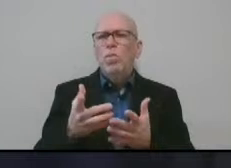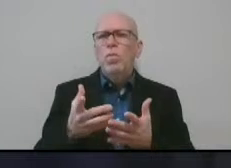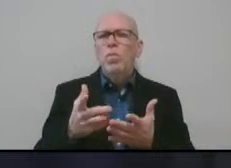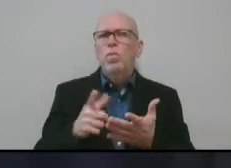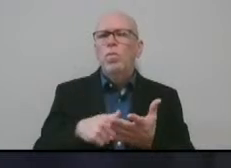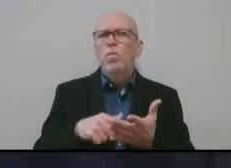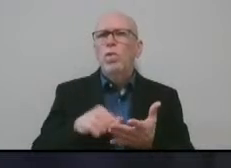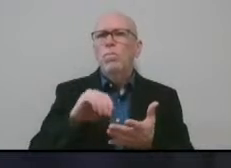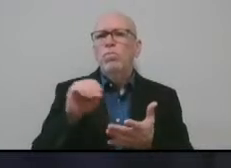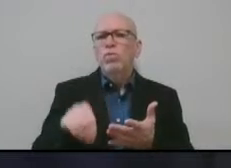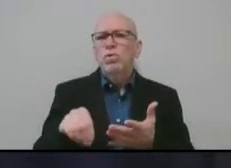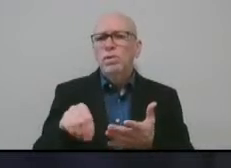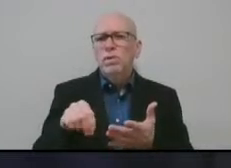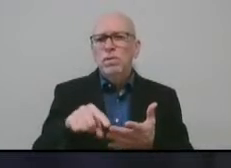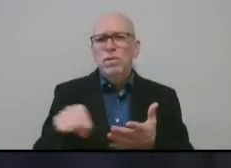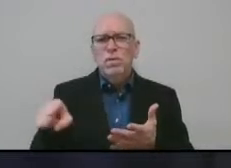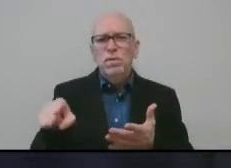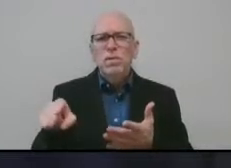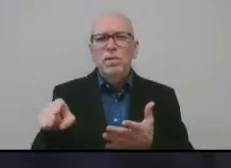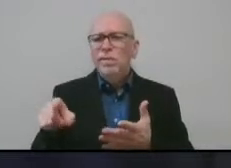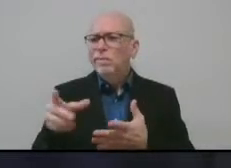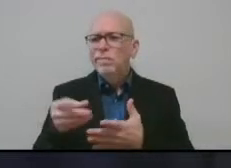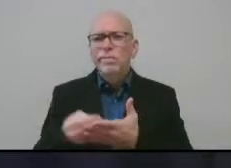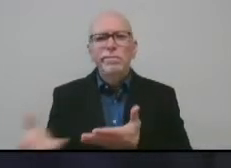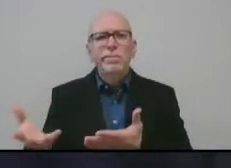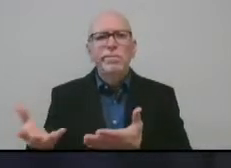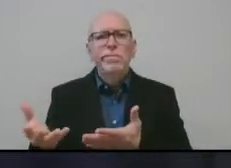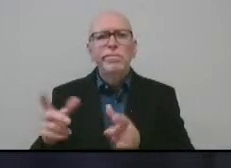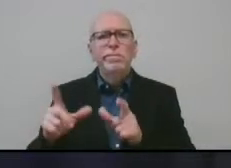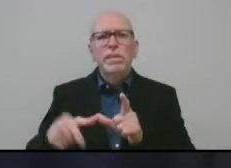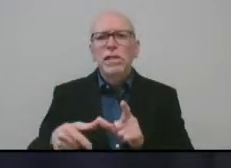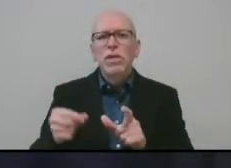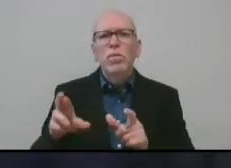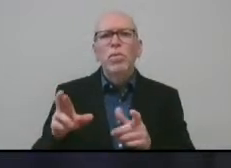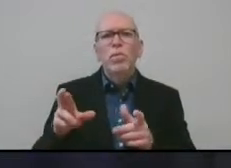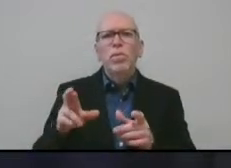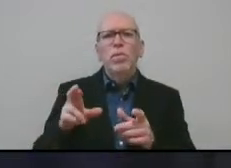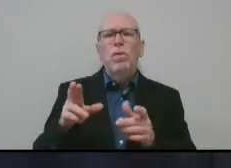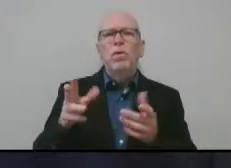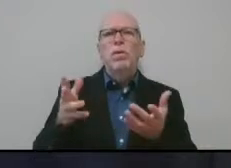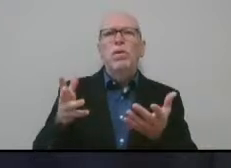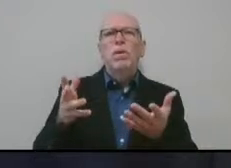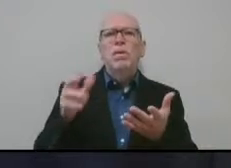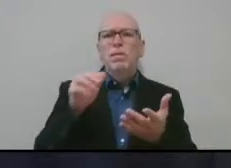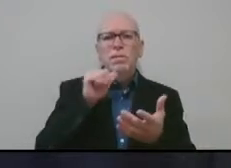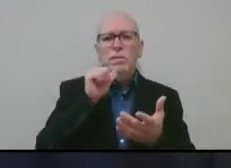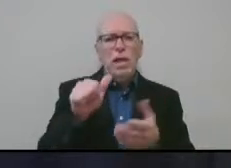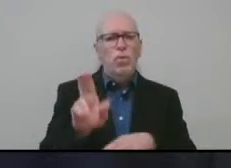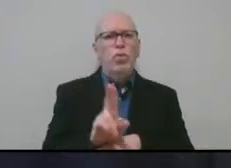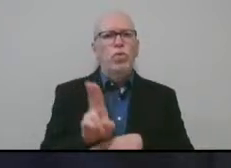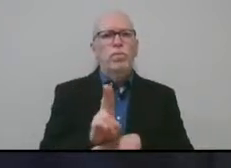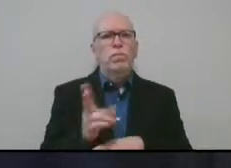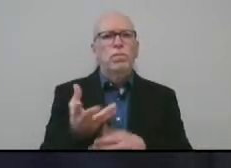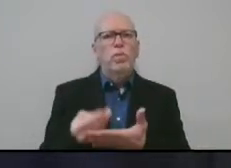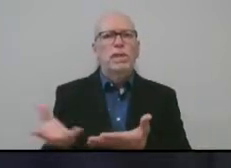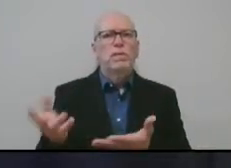What percent of those have expired? What percent of those just haven't been administered to this point?